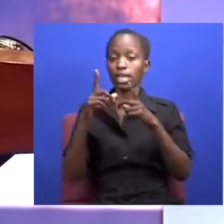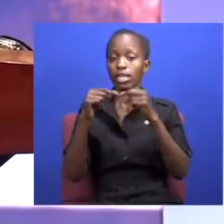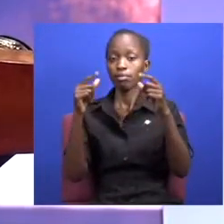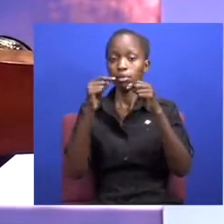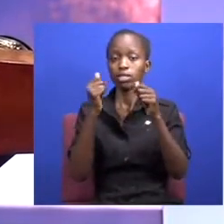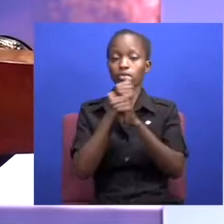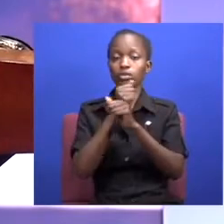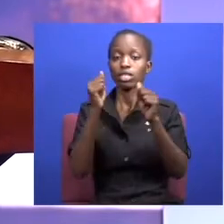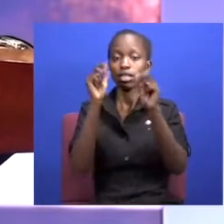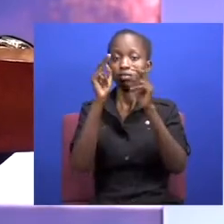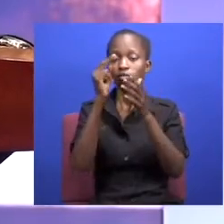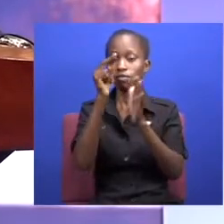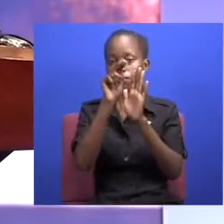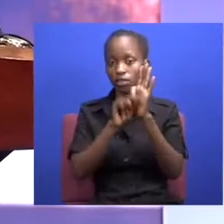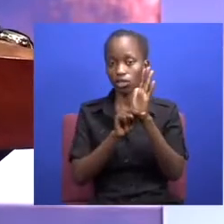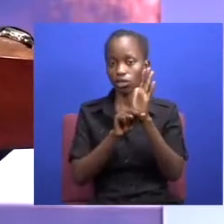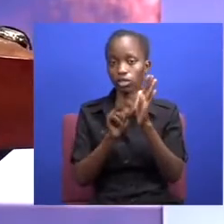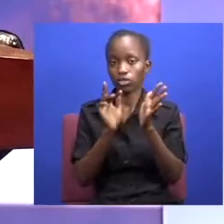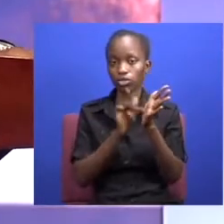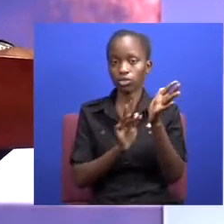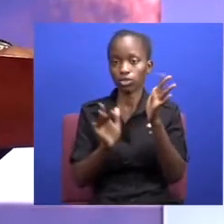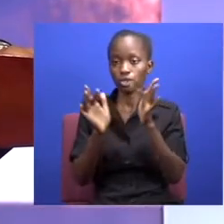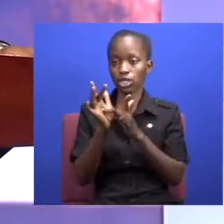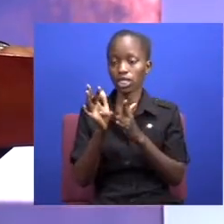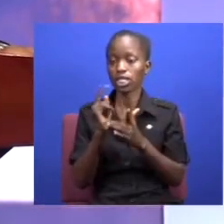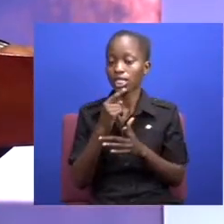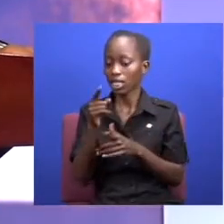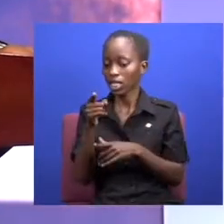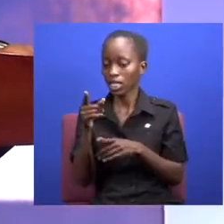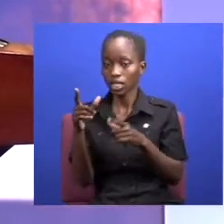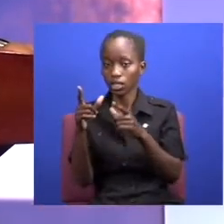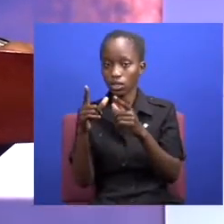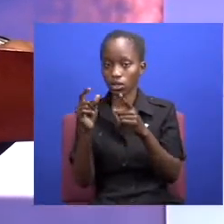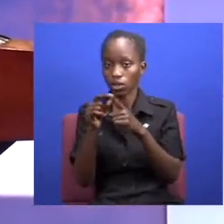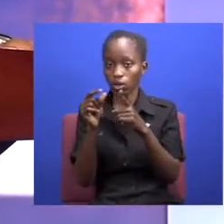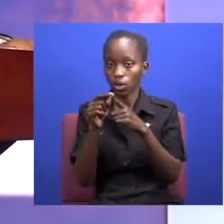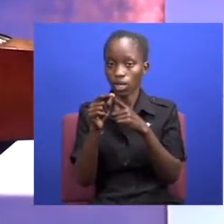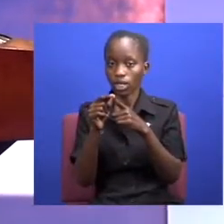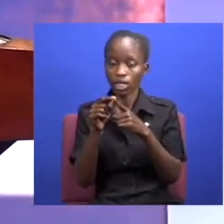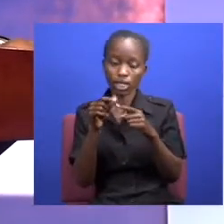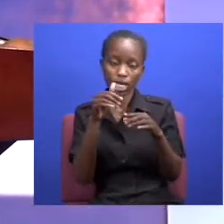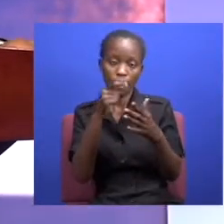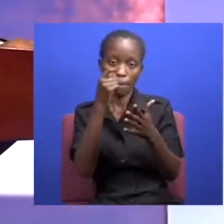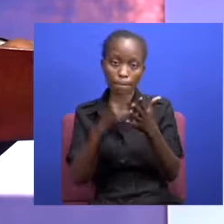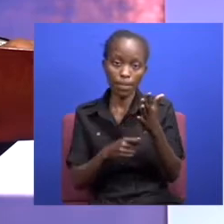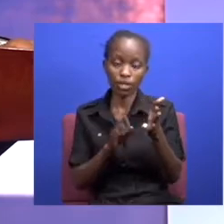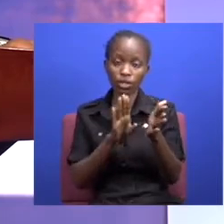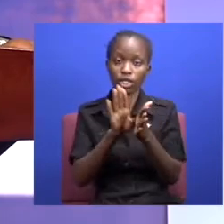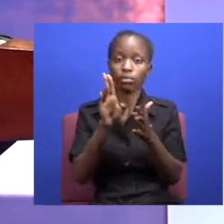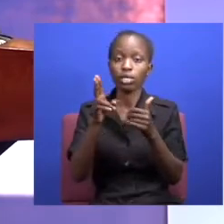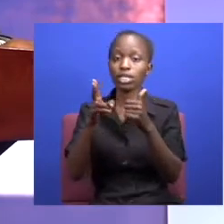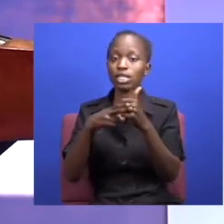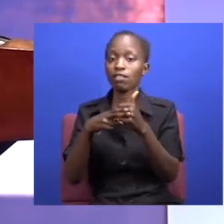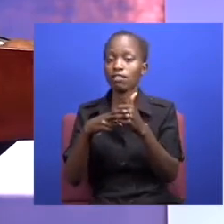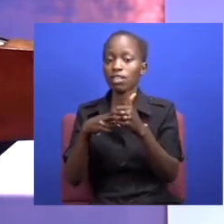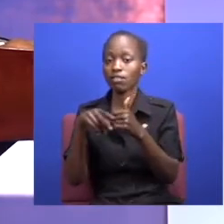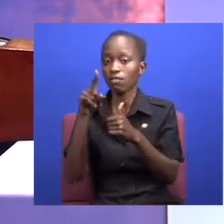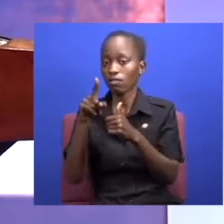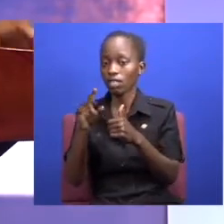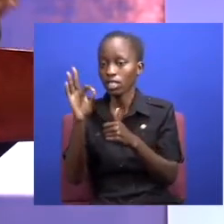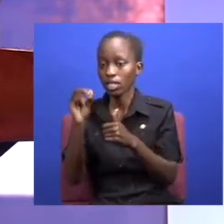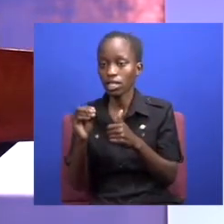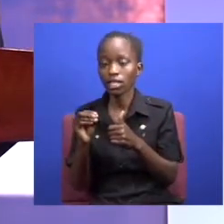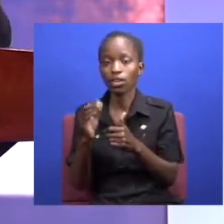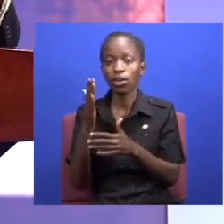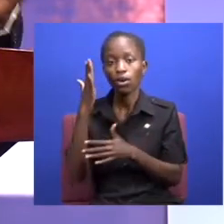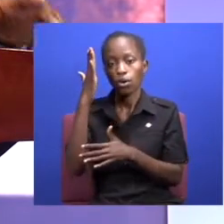salvation. Jesus said these words, they are recorded in Matthew chapter 7 from verse 13 forward. It